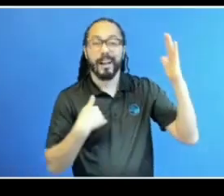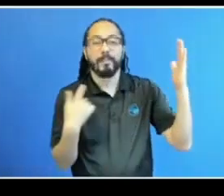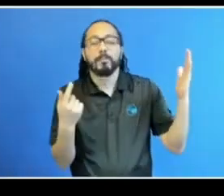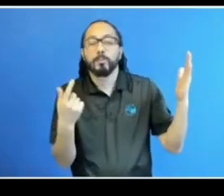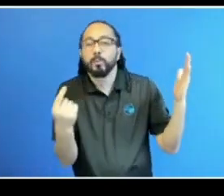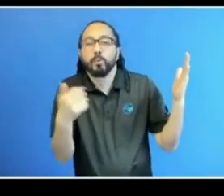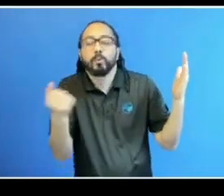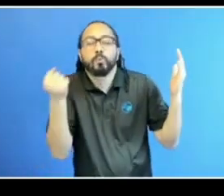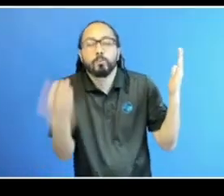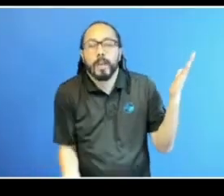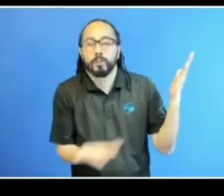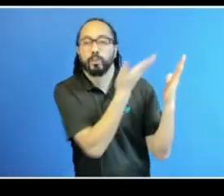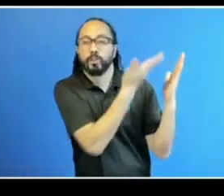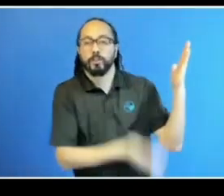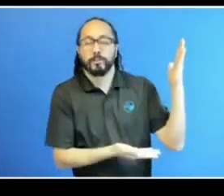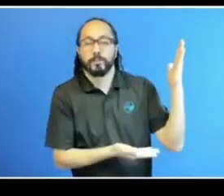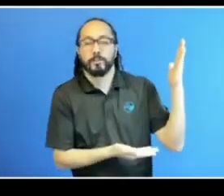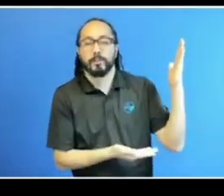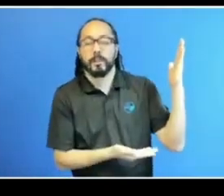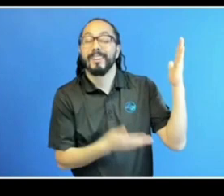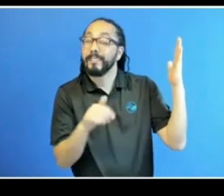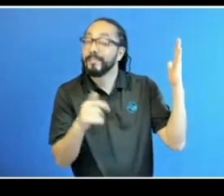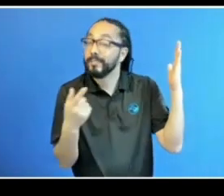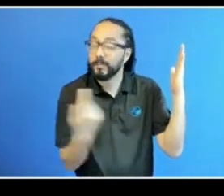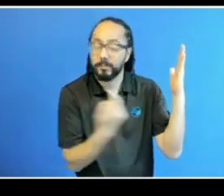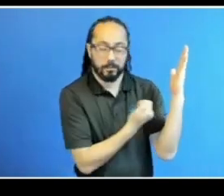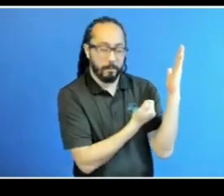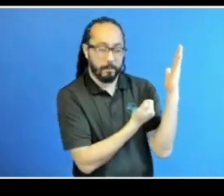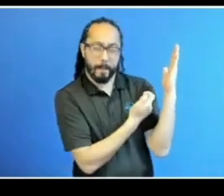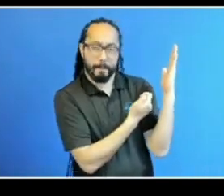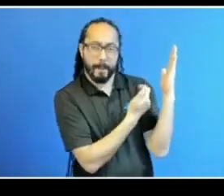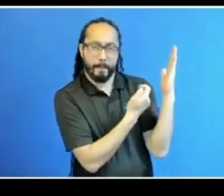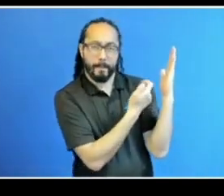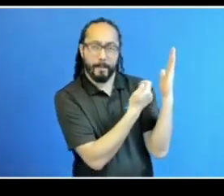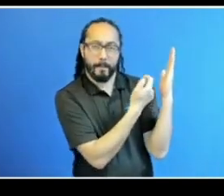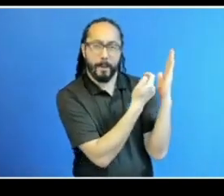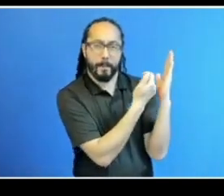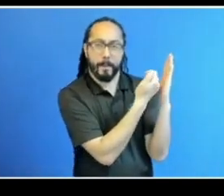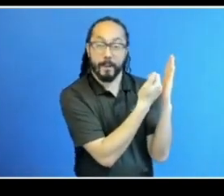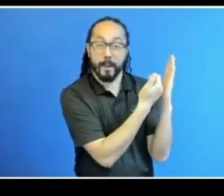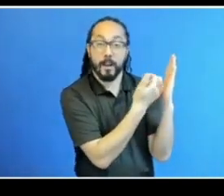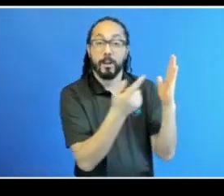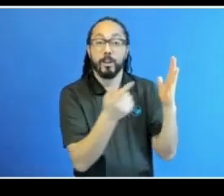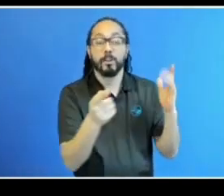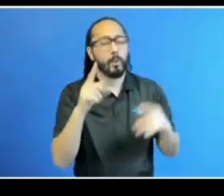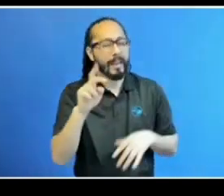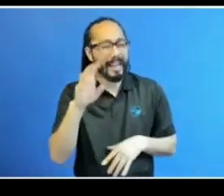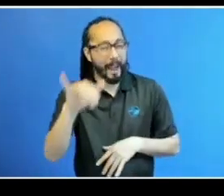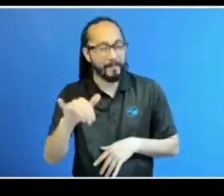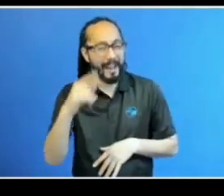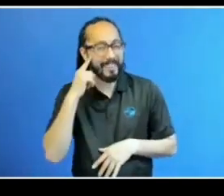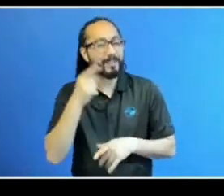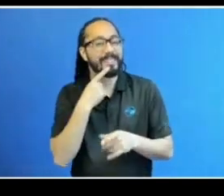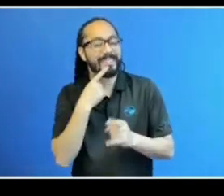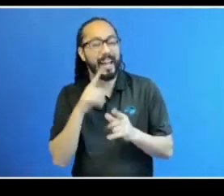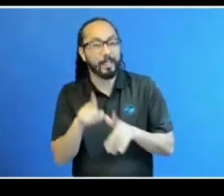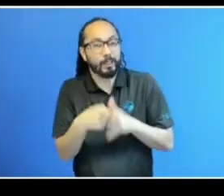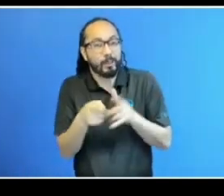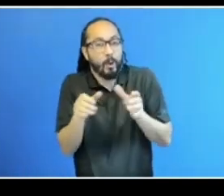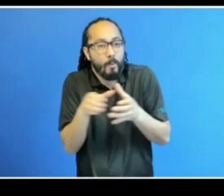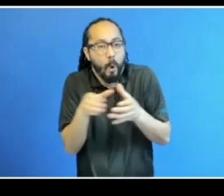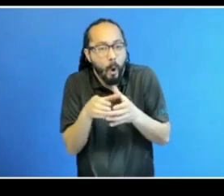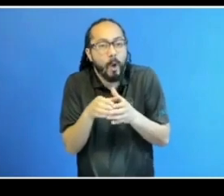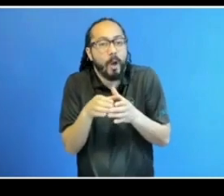think Kemi, was it you who said something about starting small and then being consistent